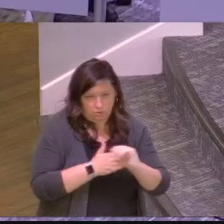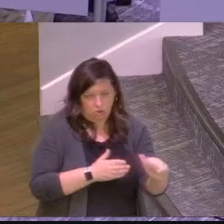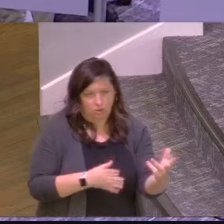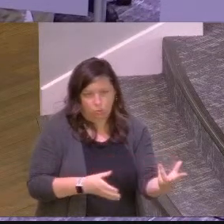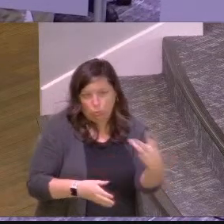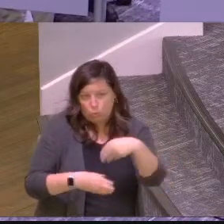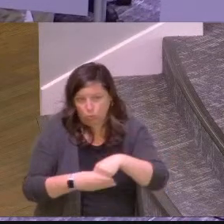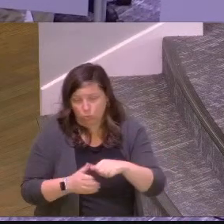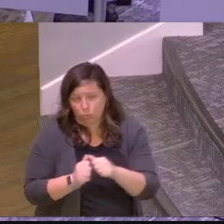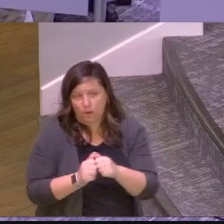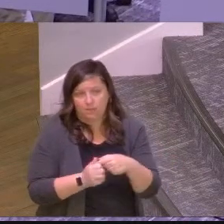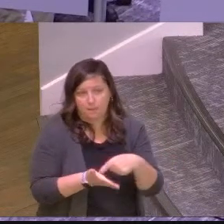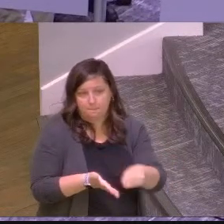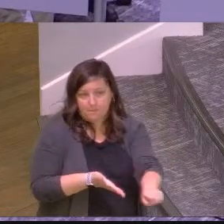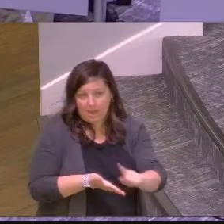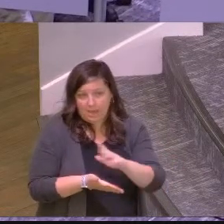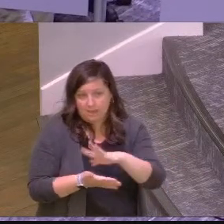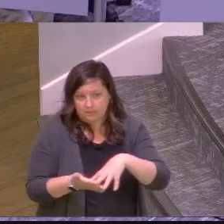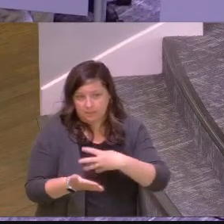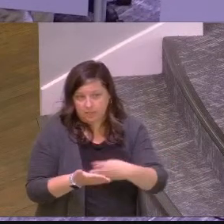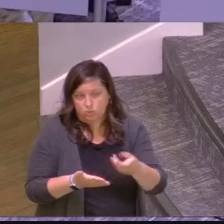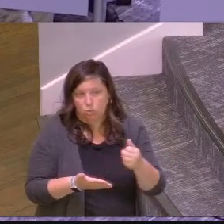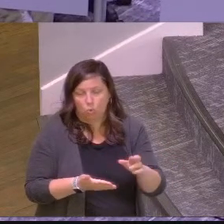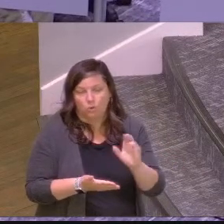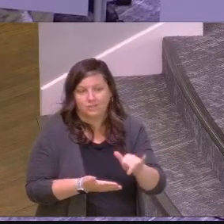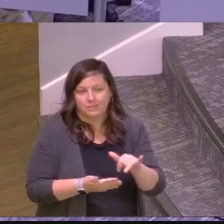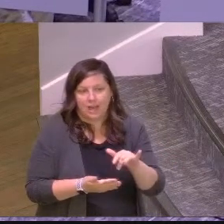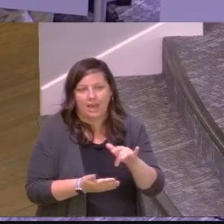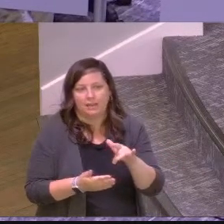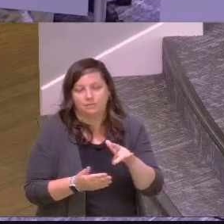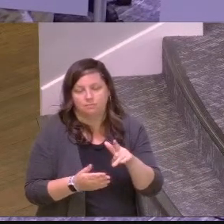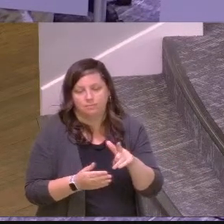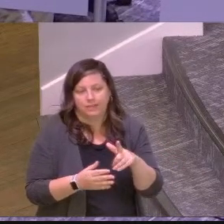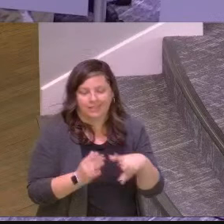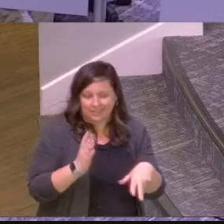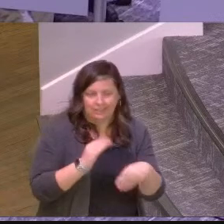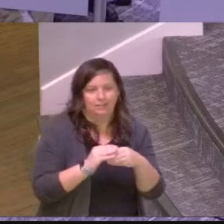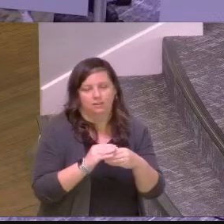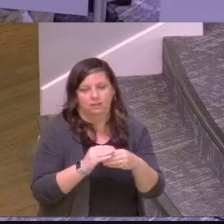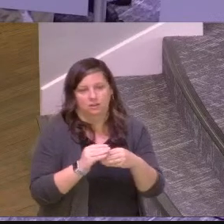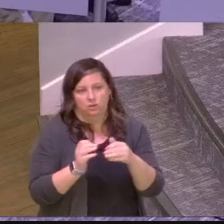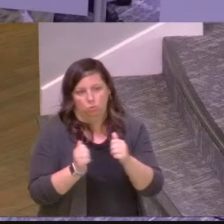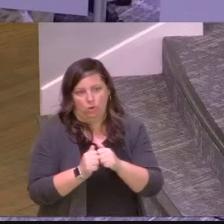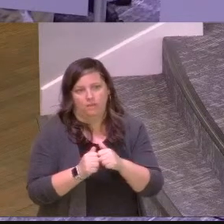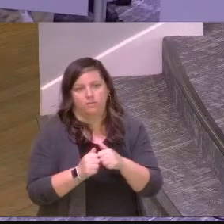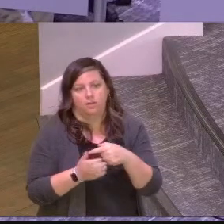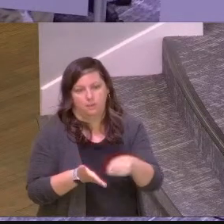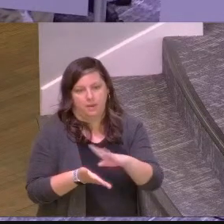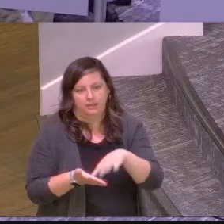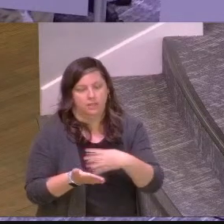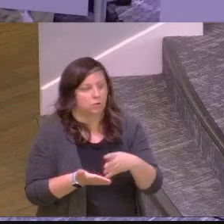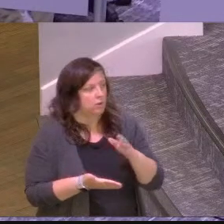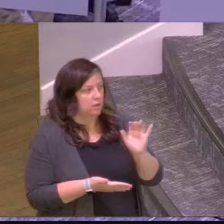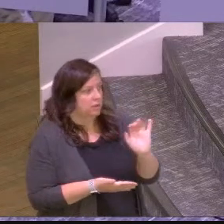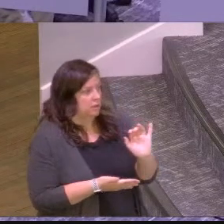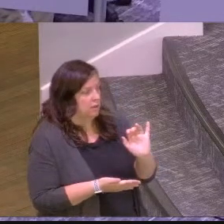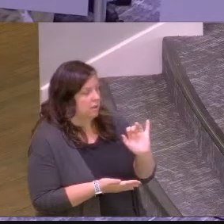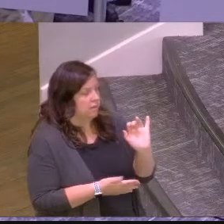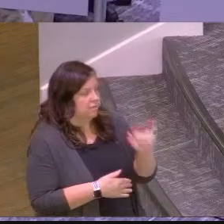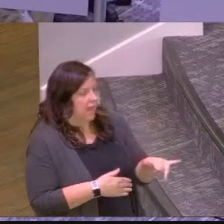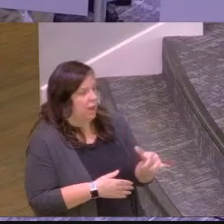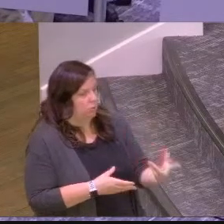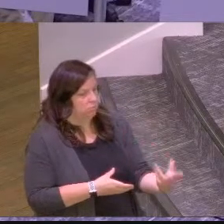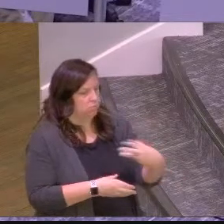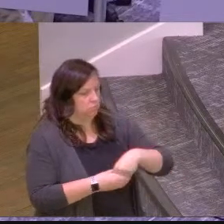pay schedule, or is that in addition to the pay schedule that you showed us? That was rolled into the pay schedule. Okay. So we took the